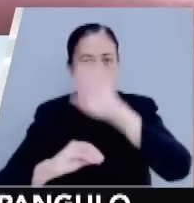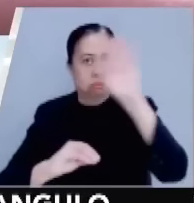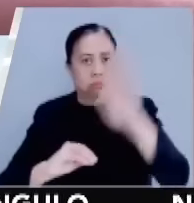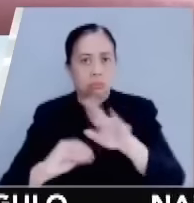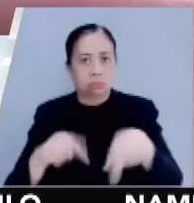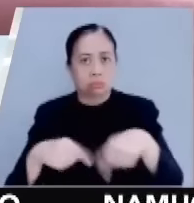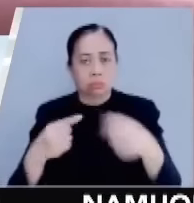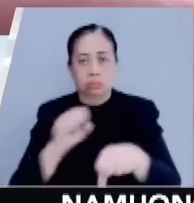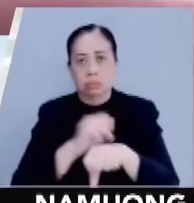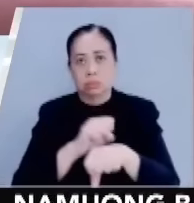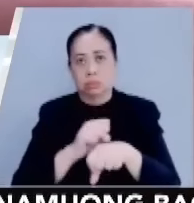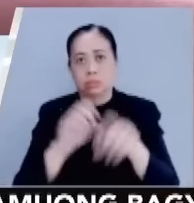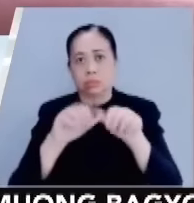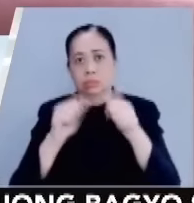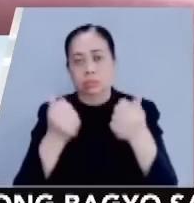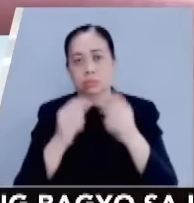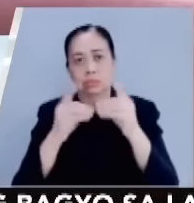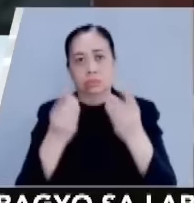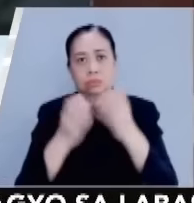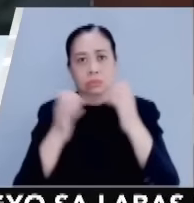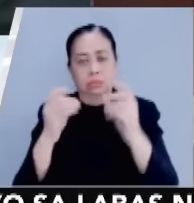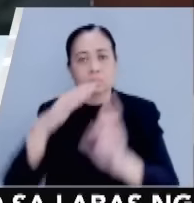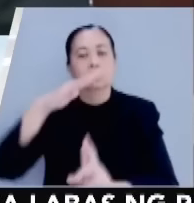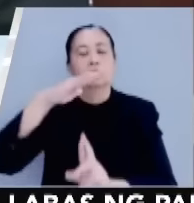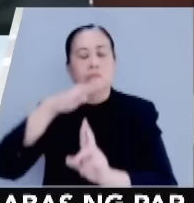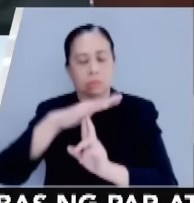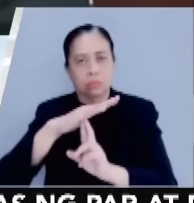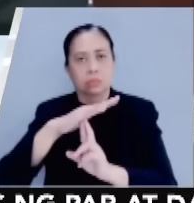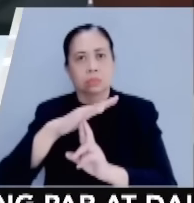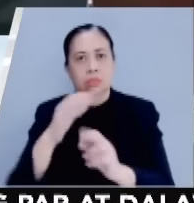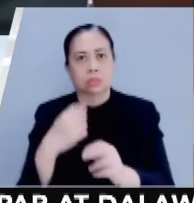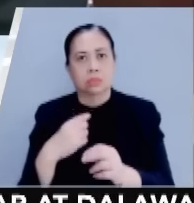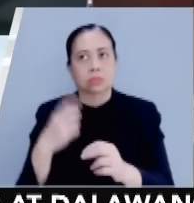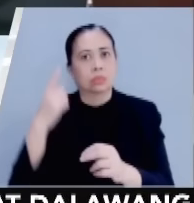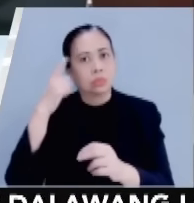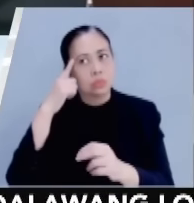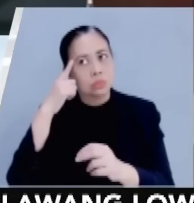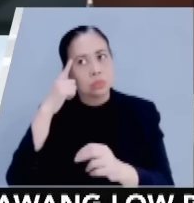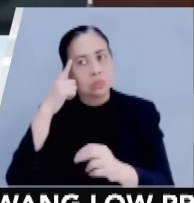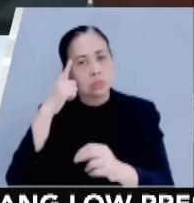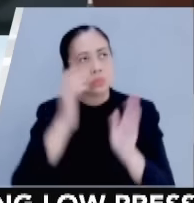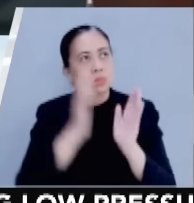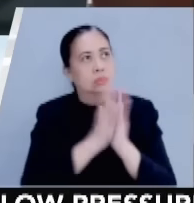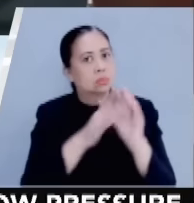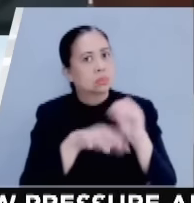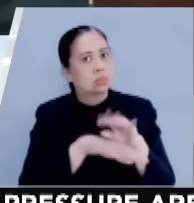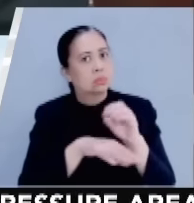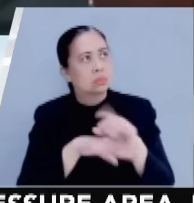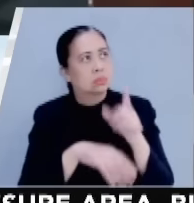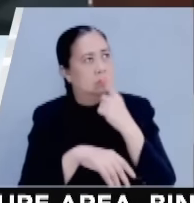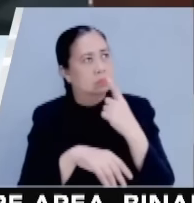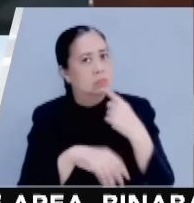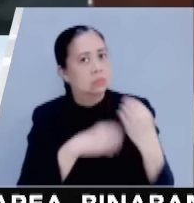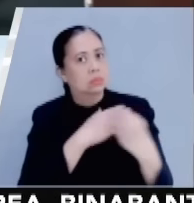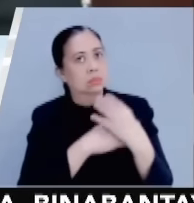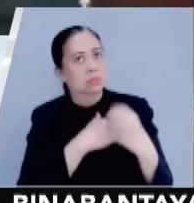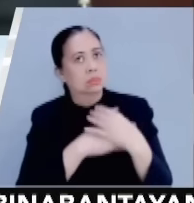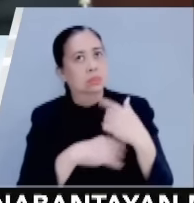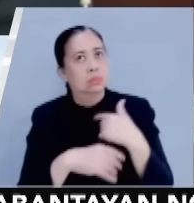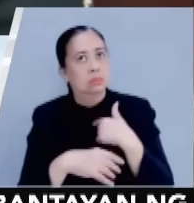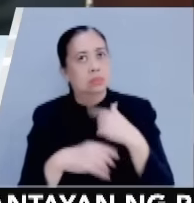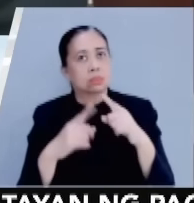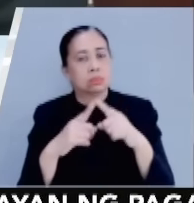sa DepEd. Nang magretiro na, I sought some advice and they just advised me to